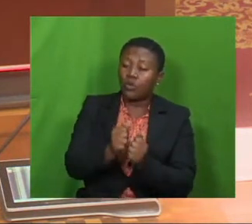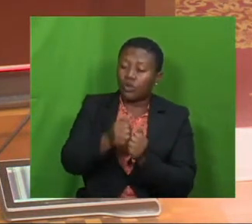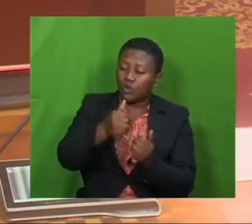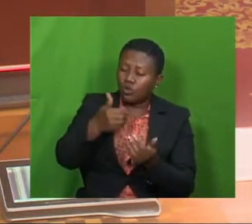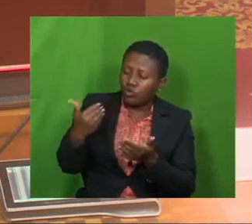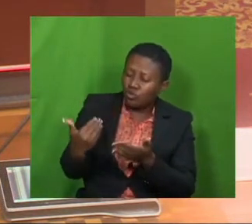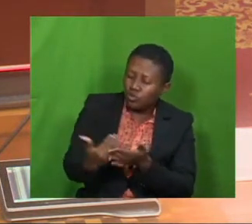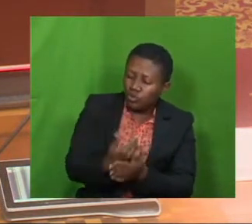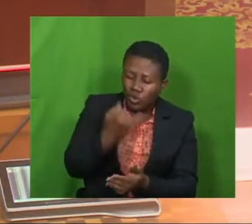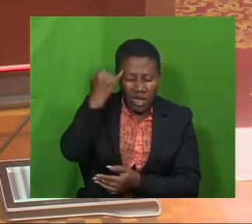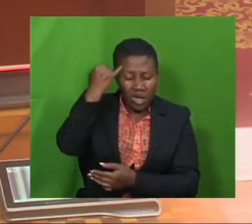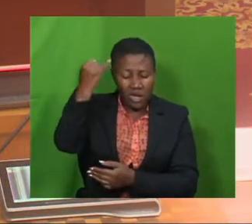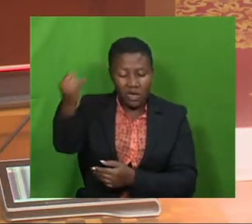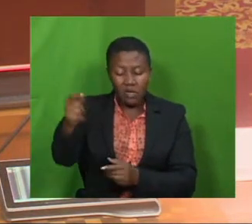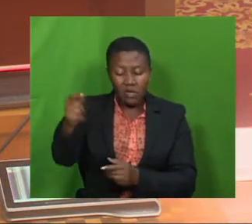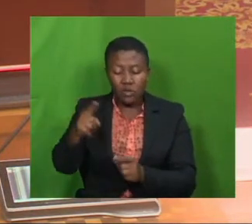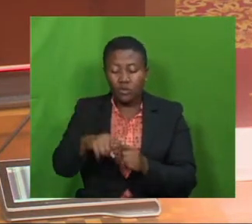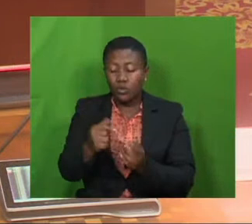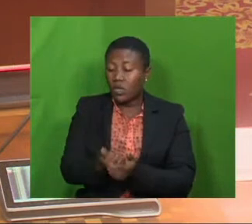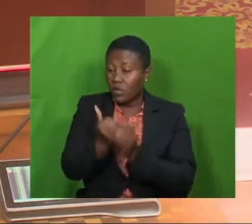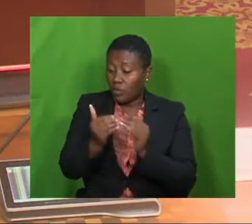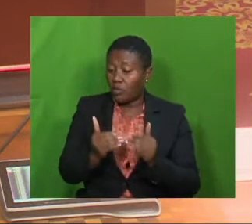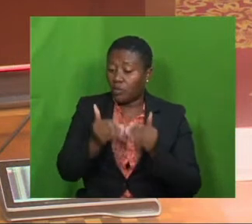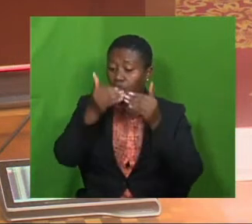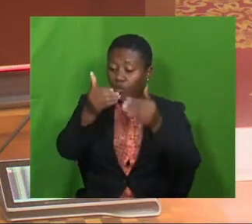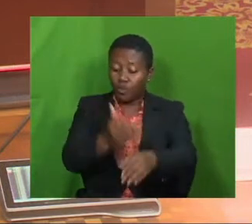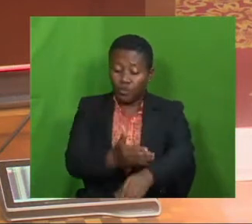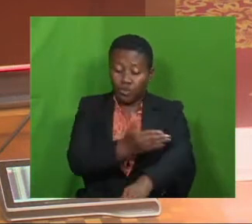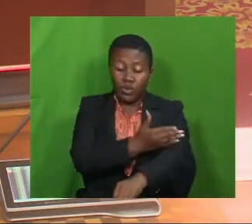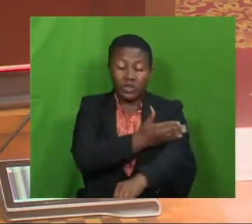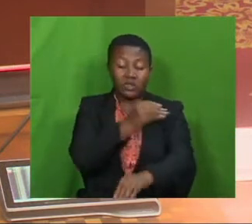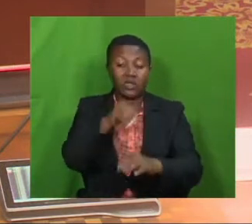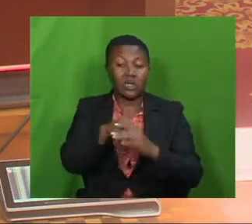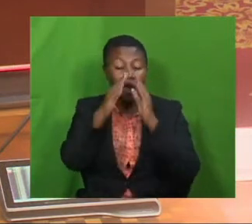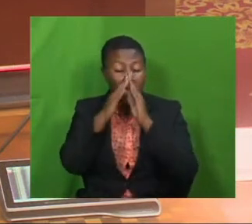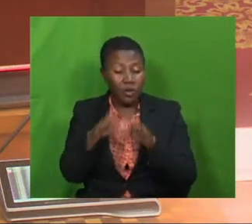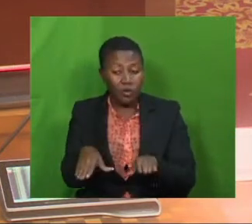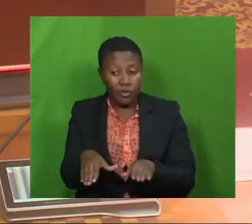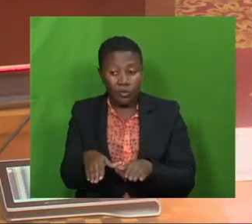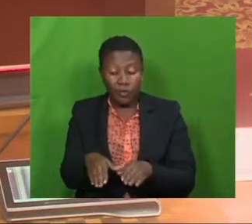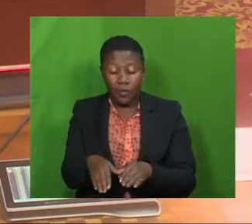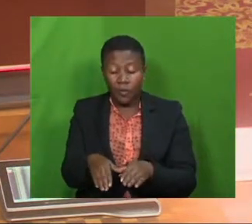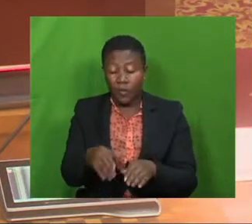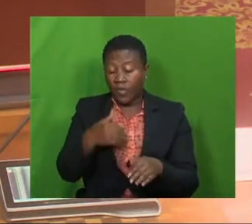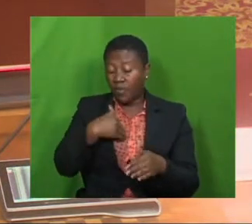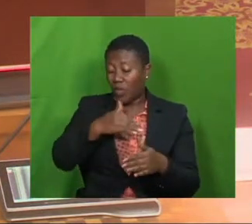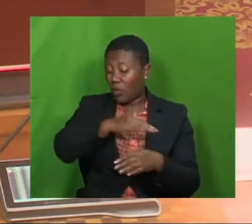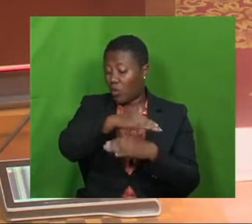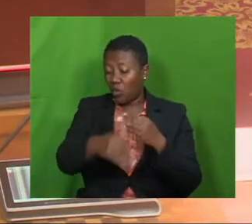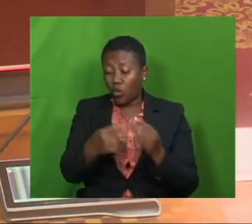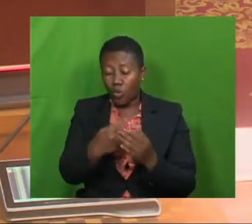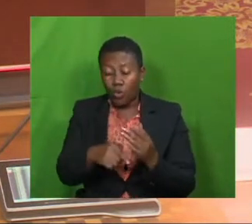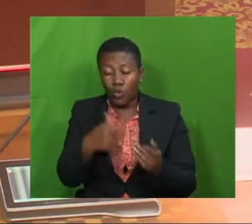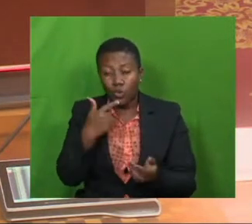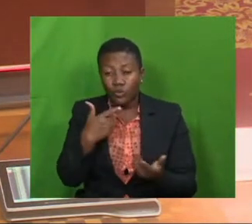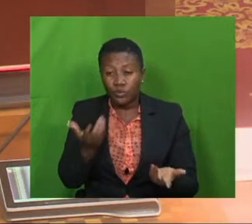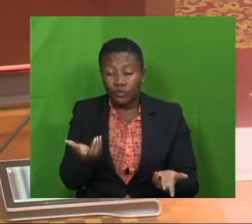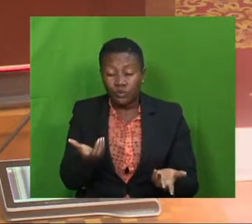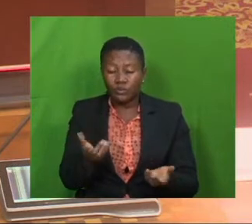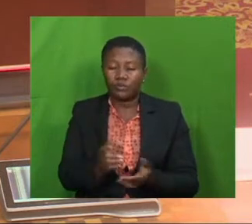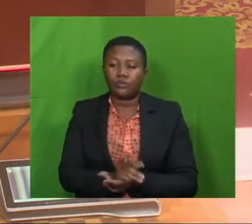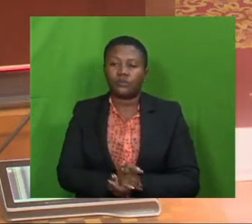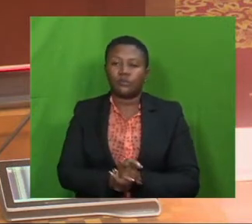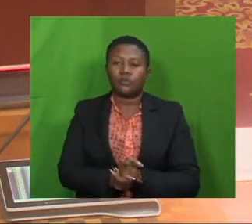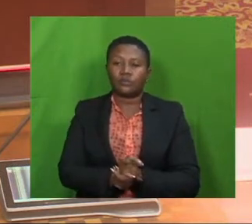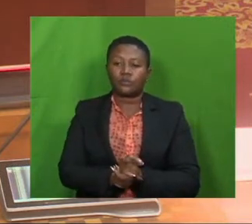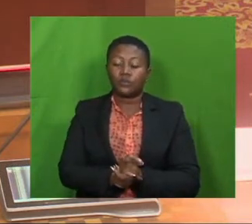the progress of the House. Mr. Speaker, in concluding on my remarks,